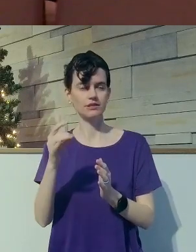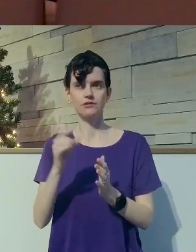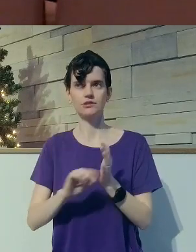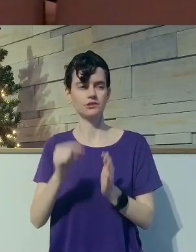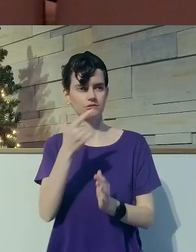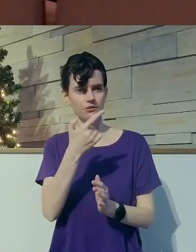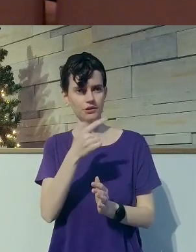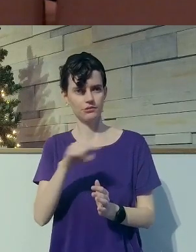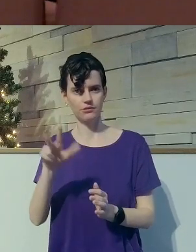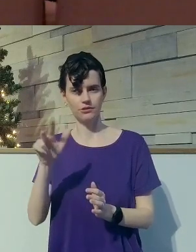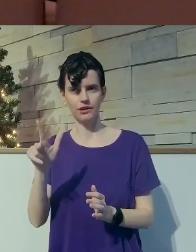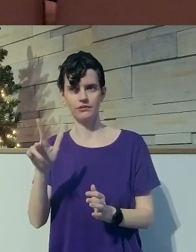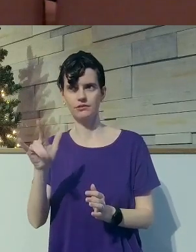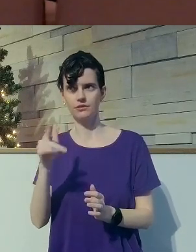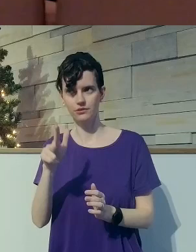35.